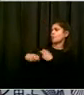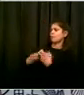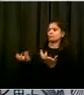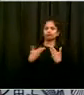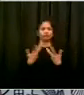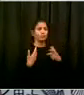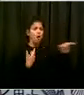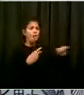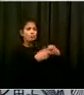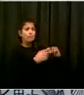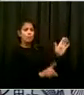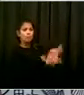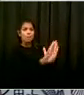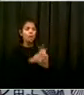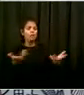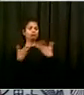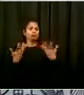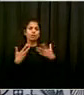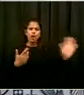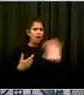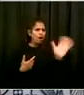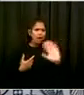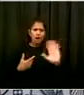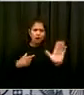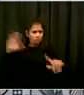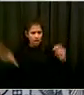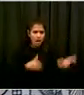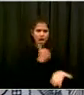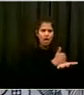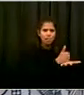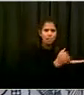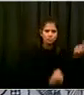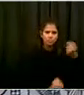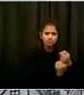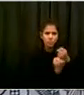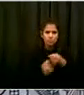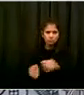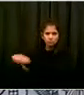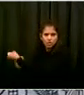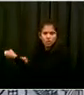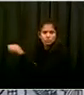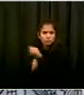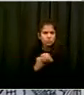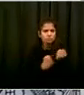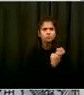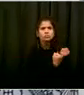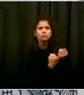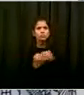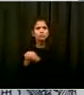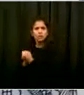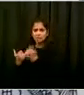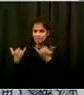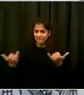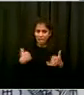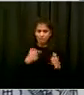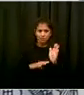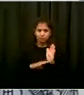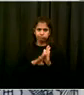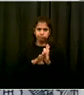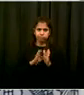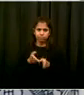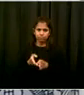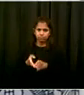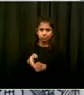going to be critical. We have the opportunity here to keep this outbreak small, to address it,